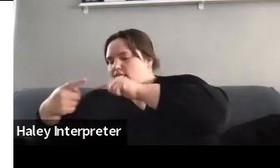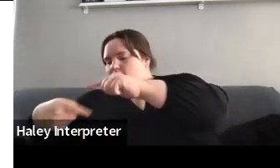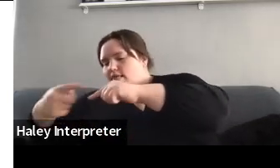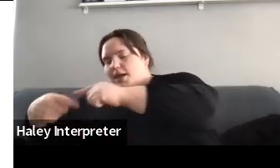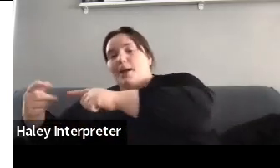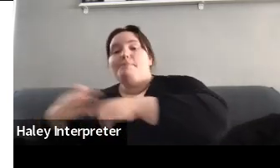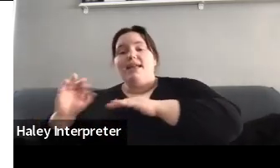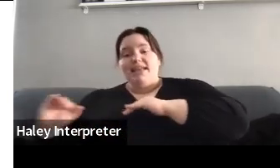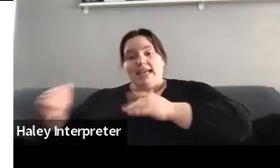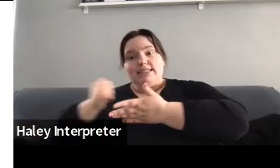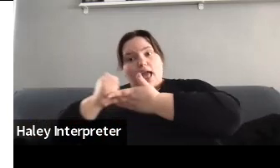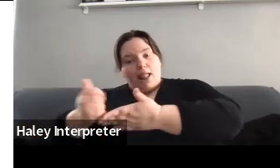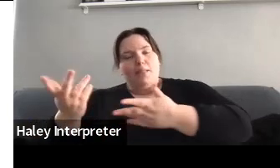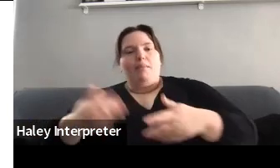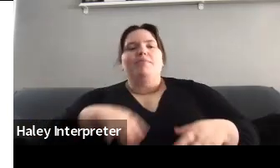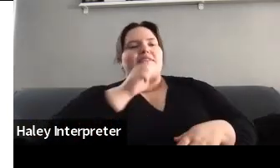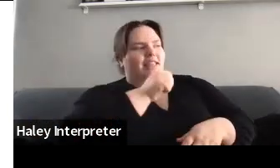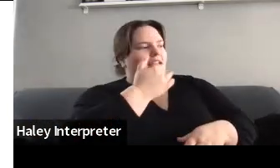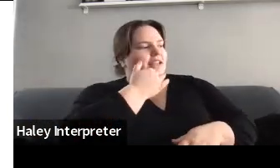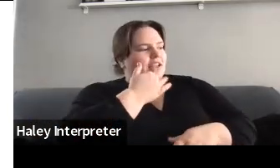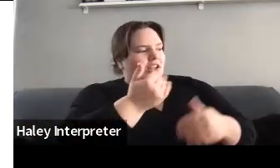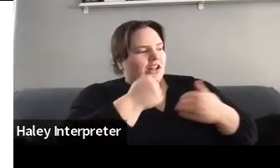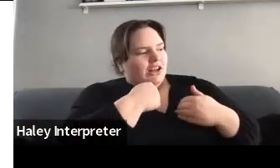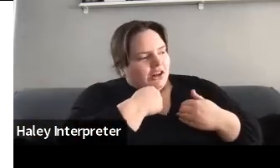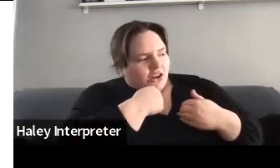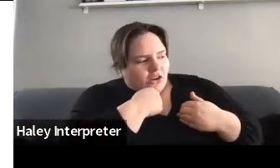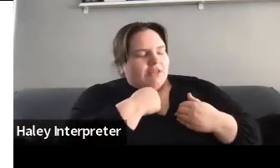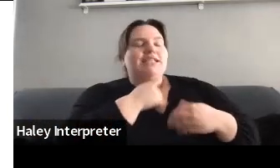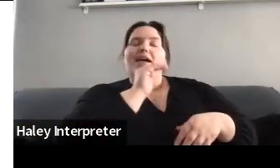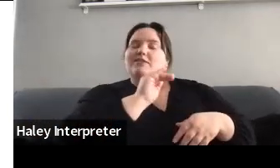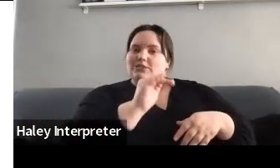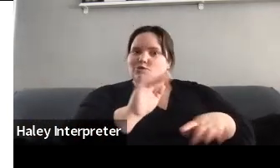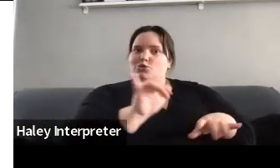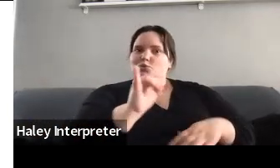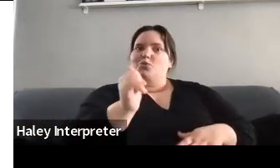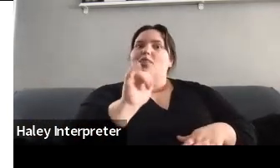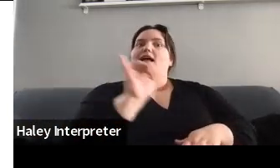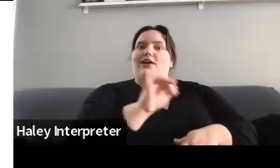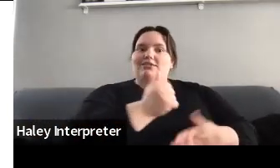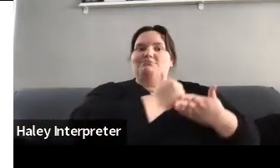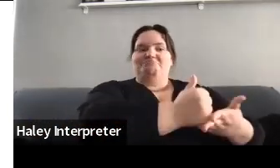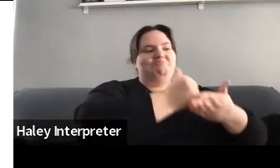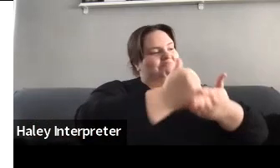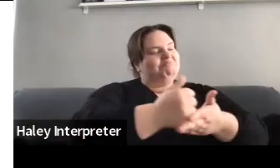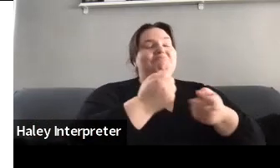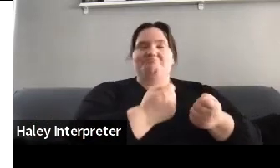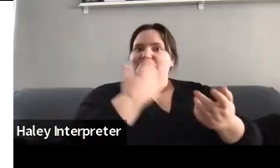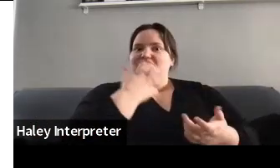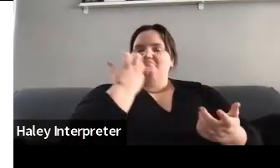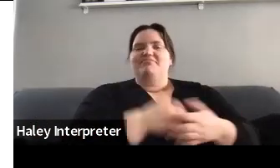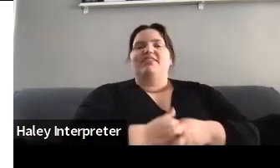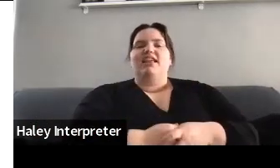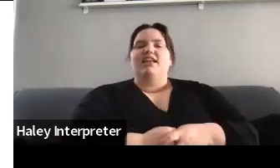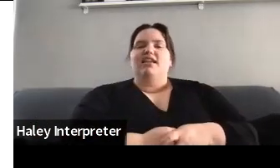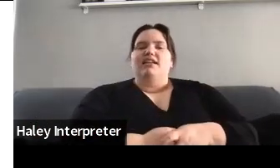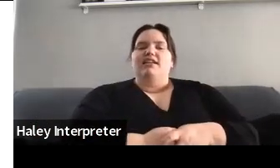Oh, well, it's good to have kids too. They're also helpful. Um, so for measuring and scooping, some